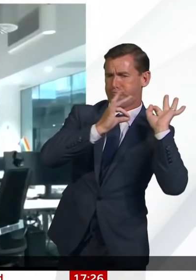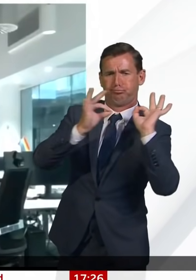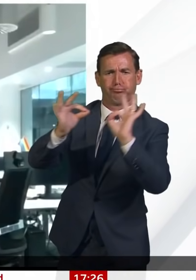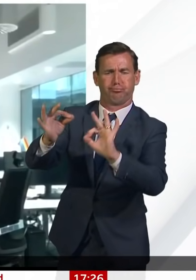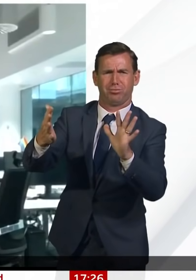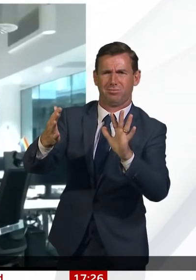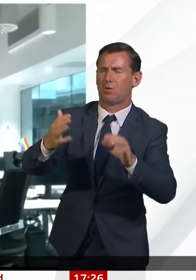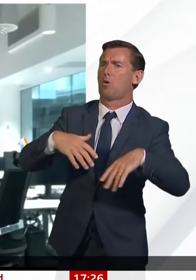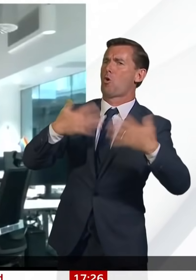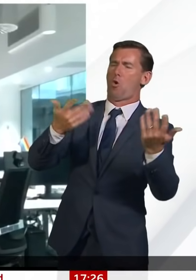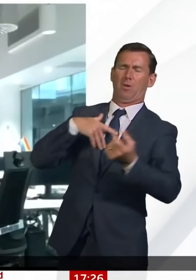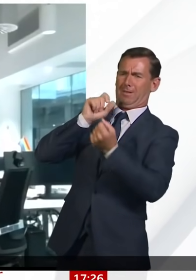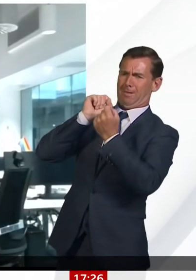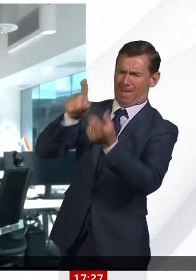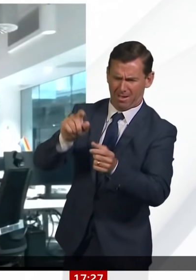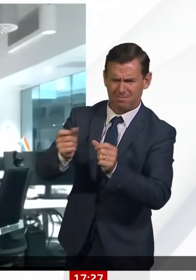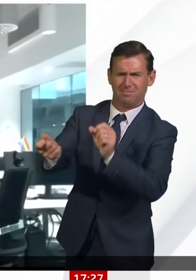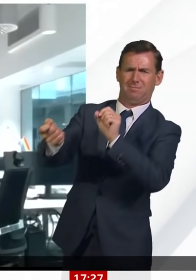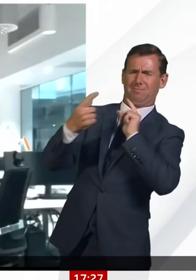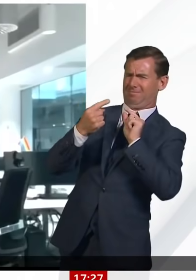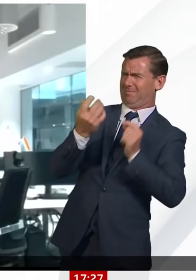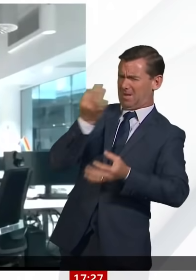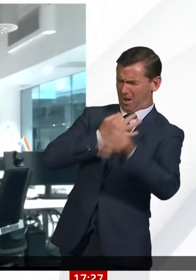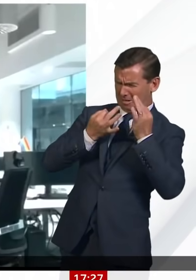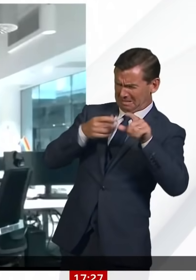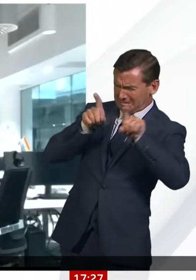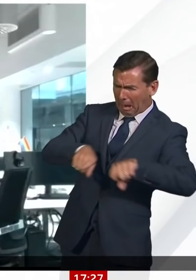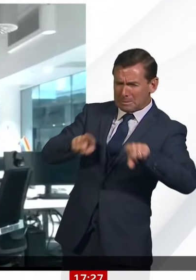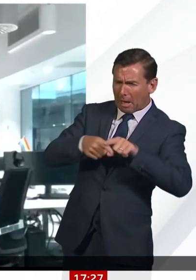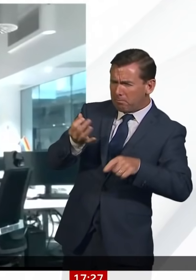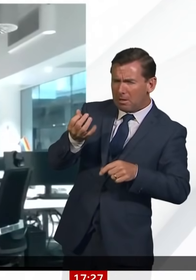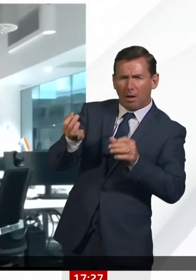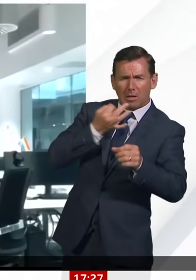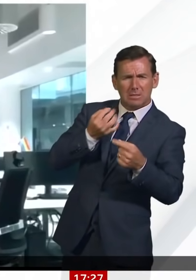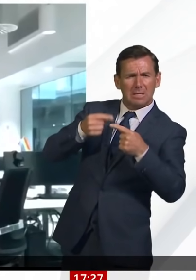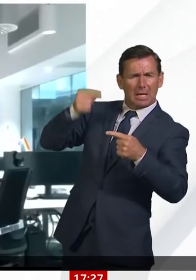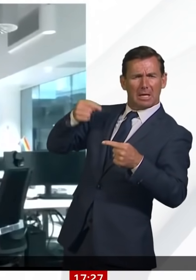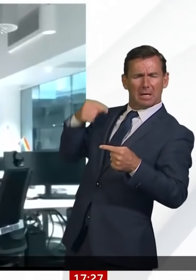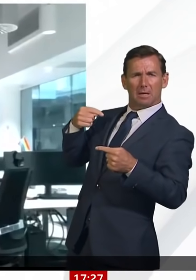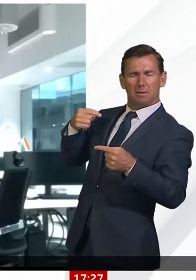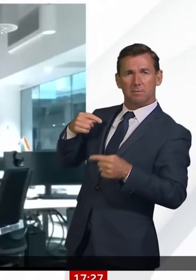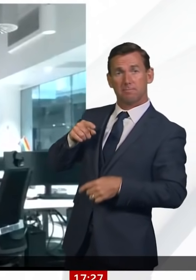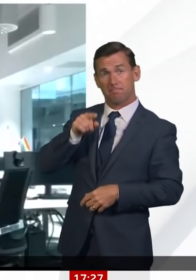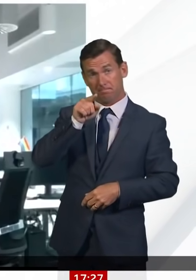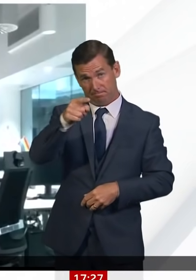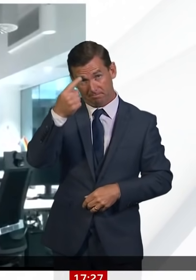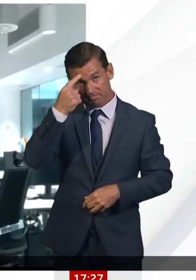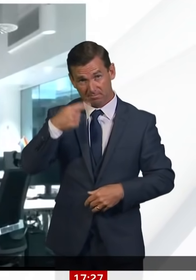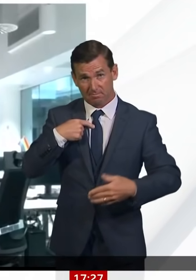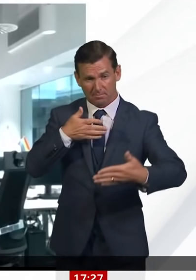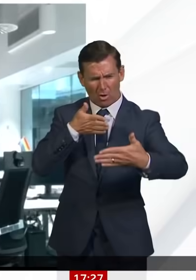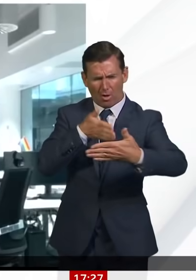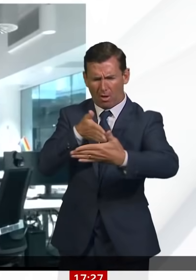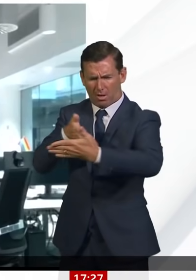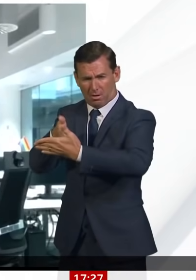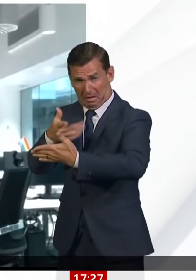already answered. Are you satisfied that you are somehow going to clear away those obstacles so